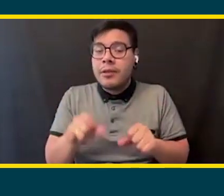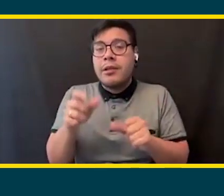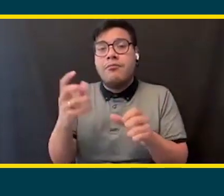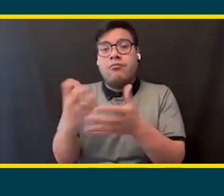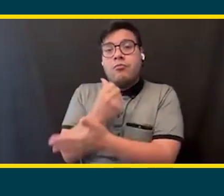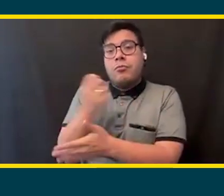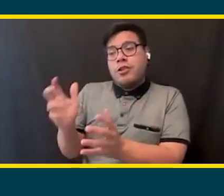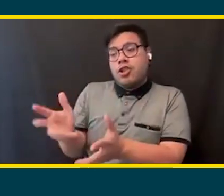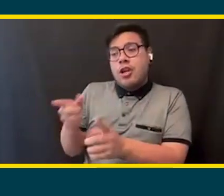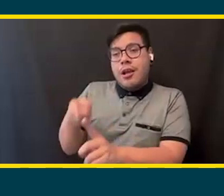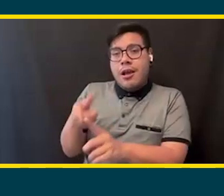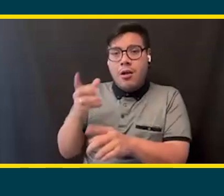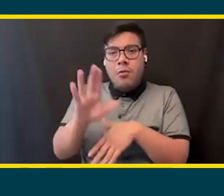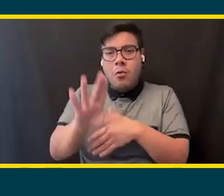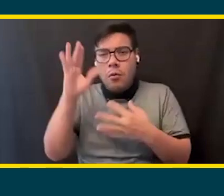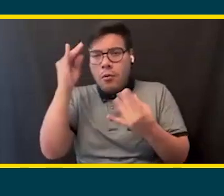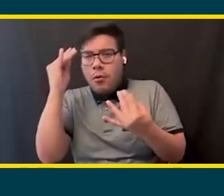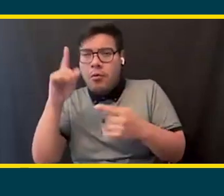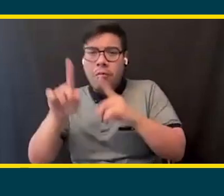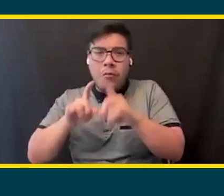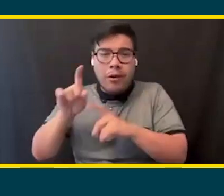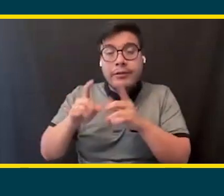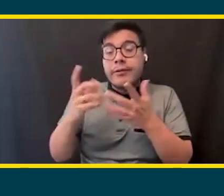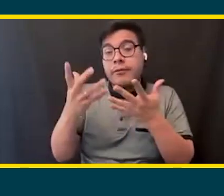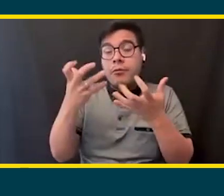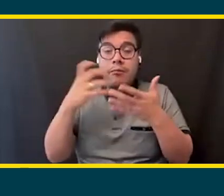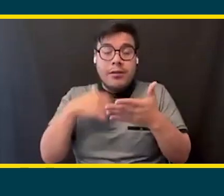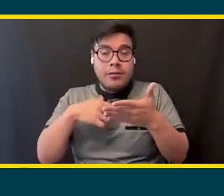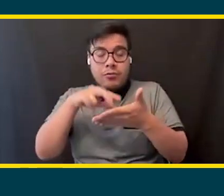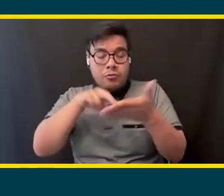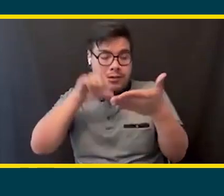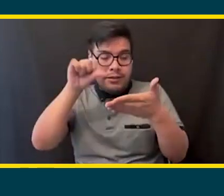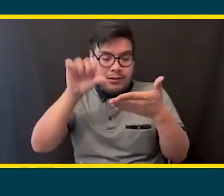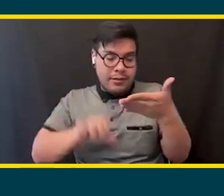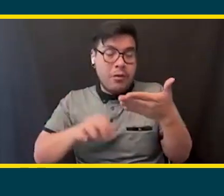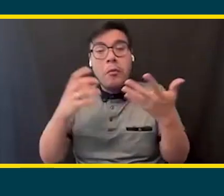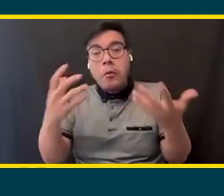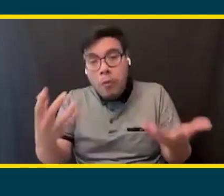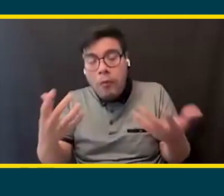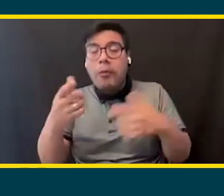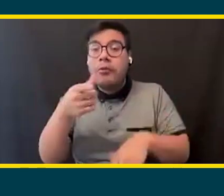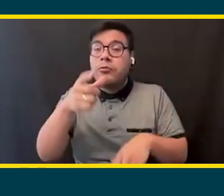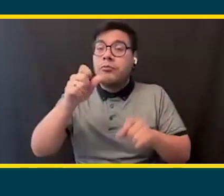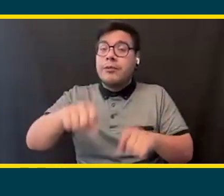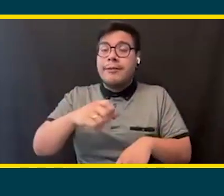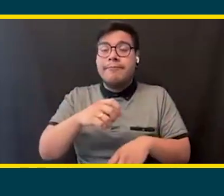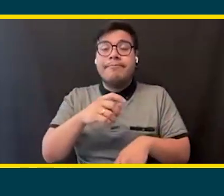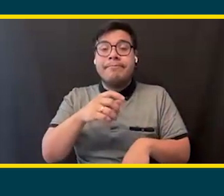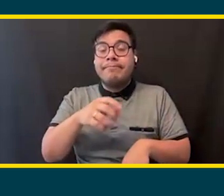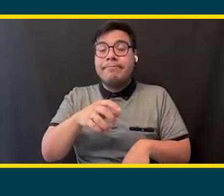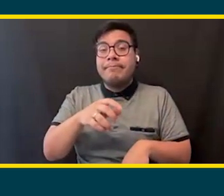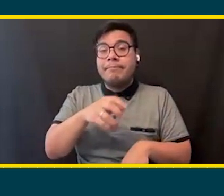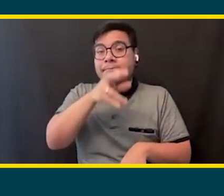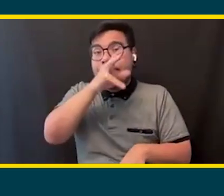the chat window for me, if you want me to read it aloud, or you're welcome to open up your mic and ask